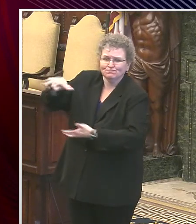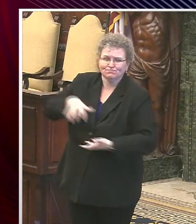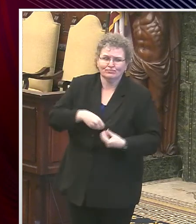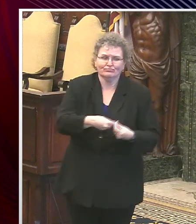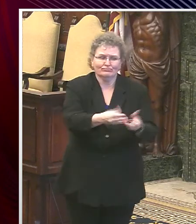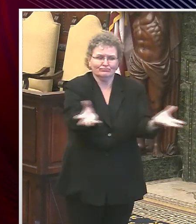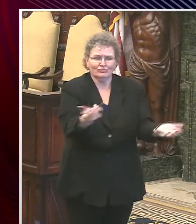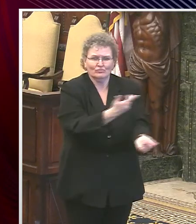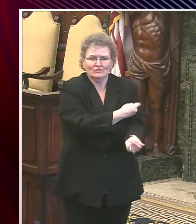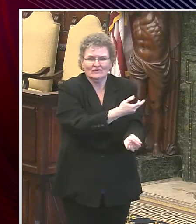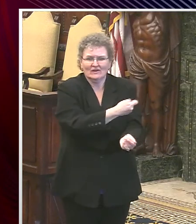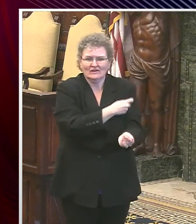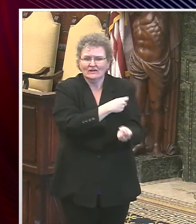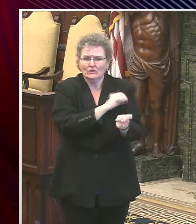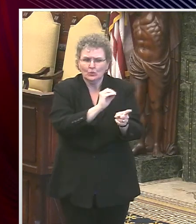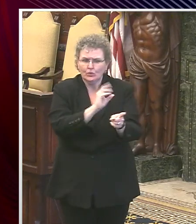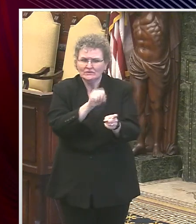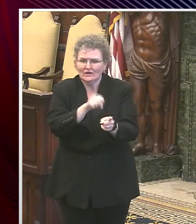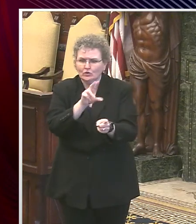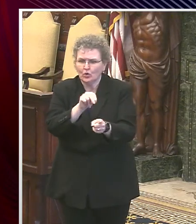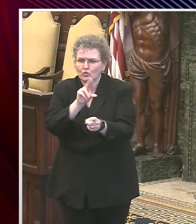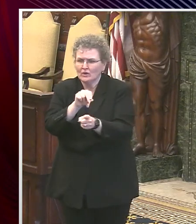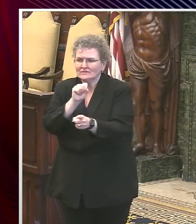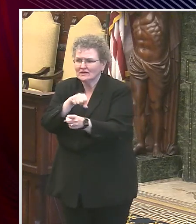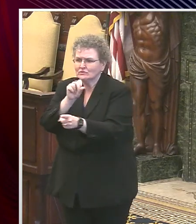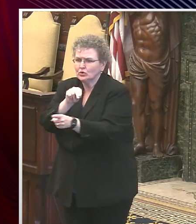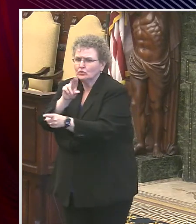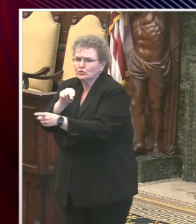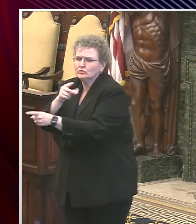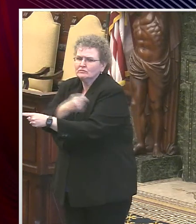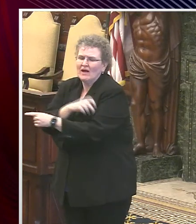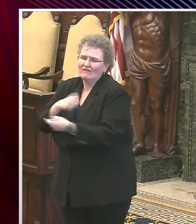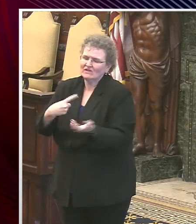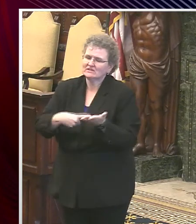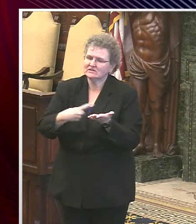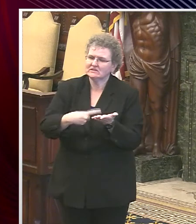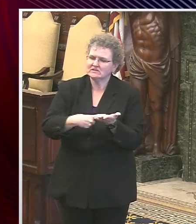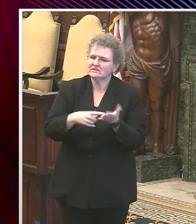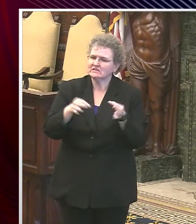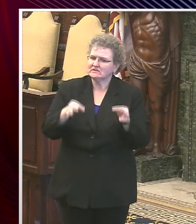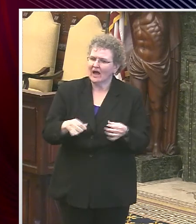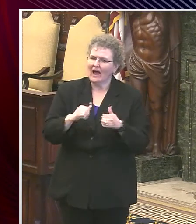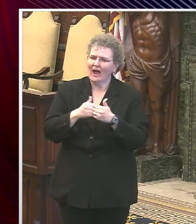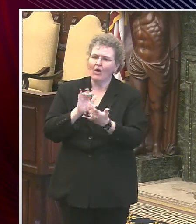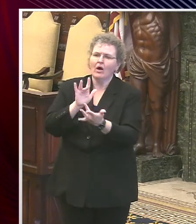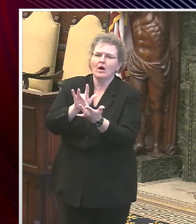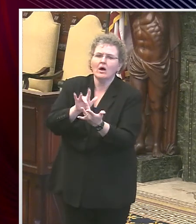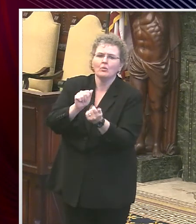we distribute it. But it's right now, it's through those conversations about how many people they think they can reach in those categories.